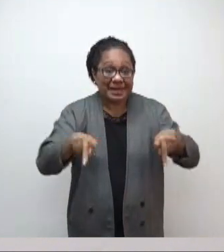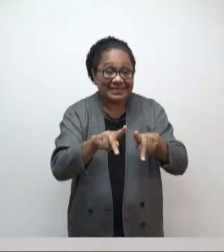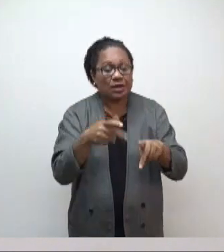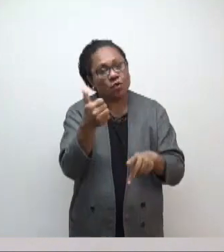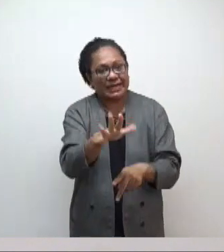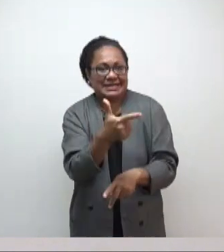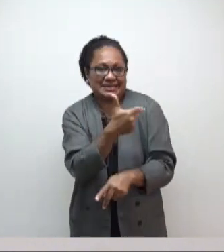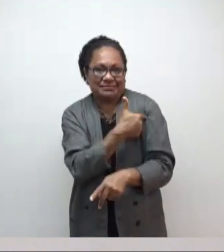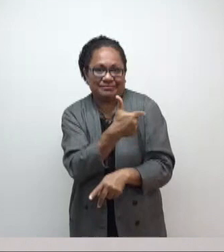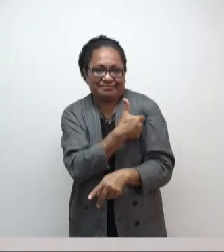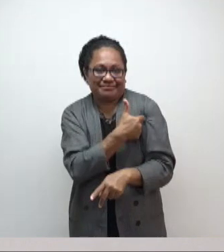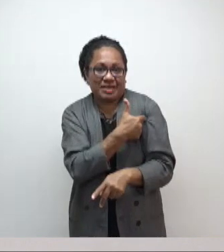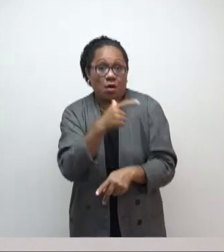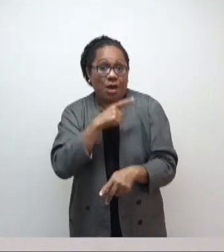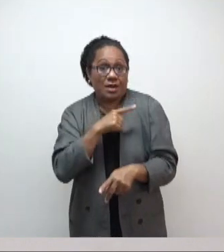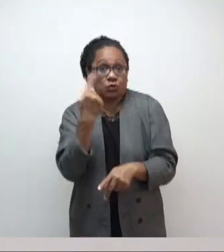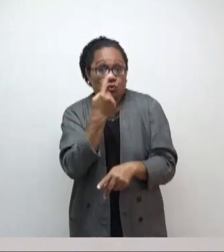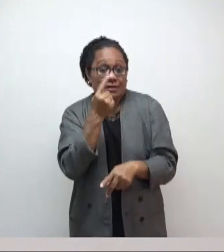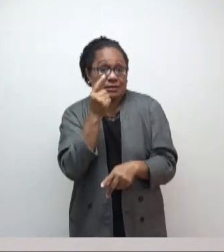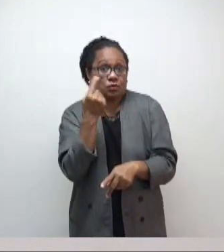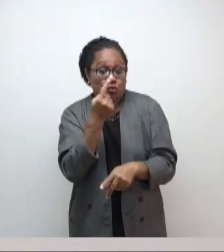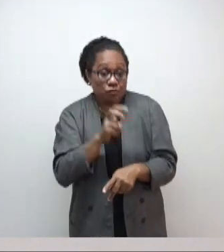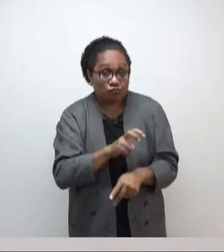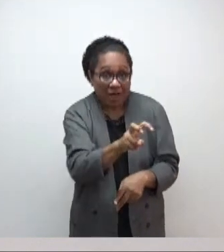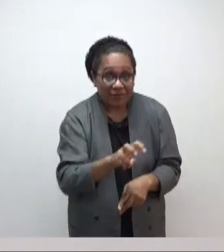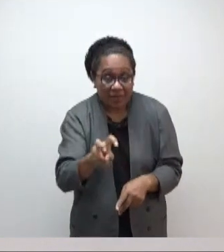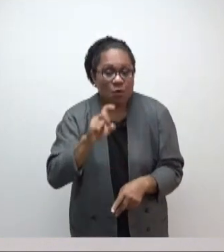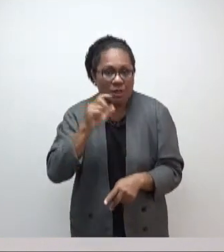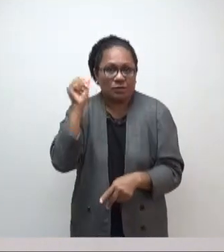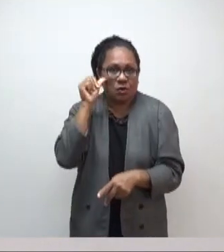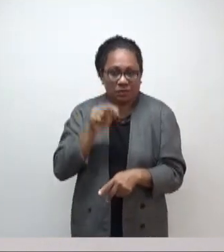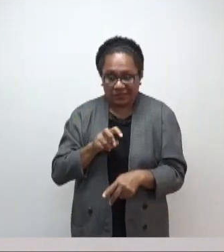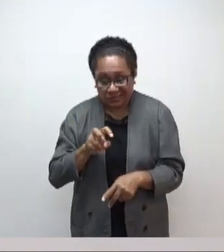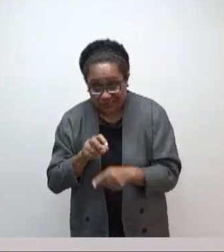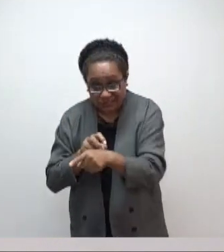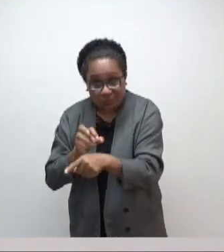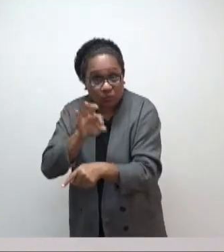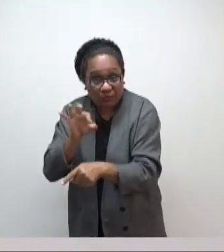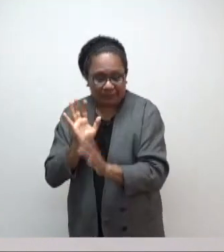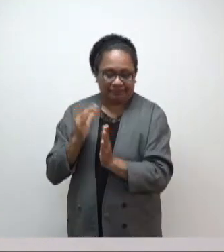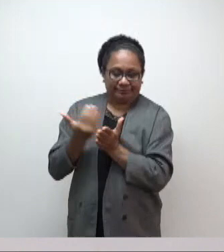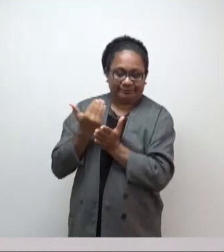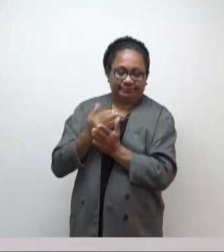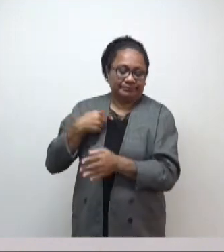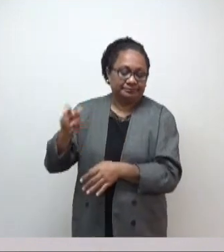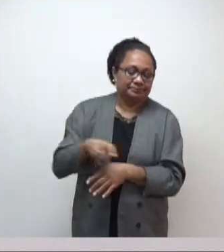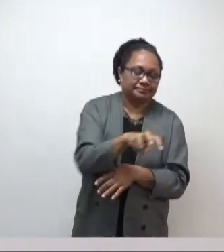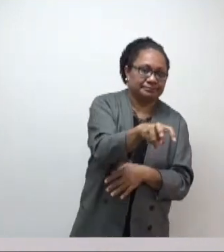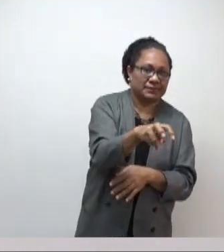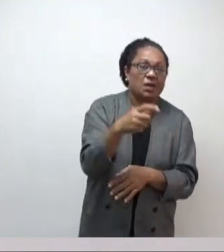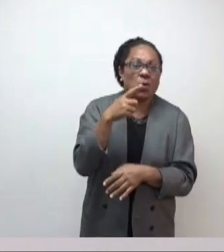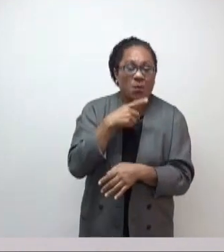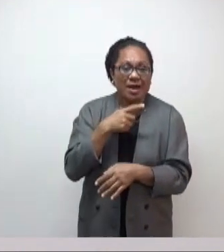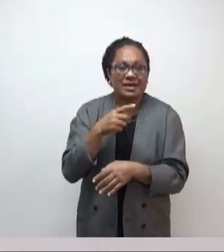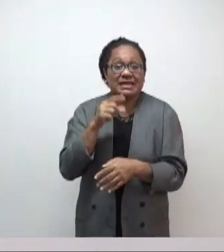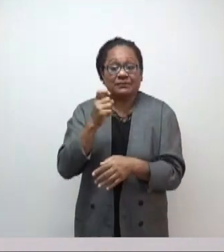that travelers know which areas are safest to stop to take a rest, to fill in fuel,